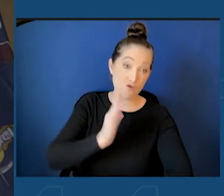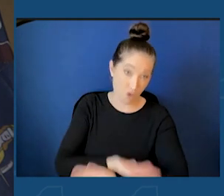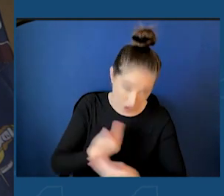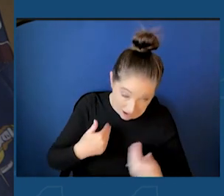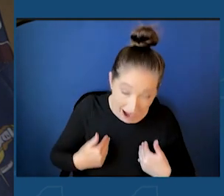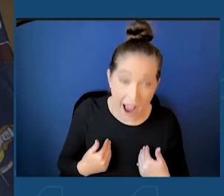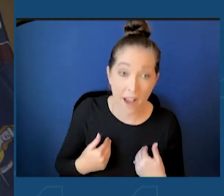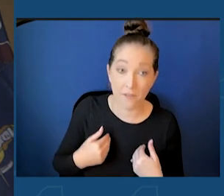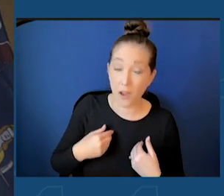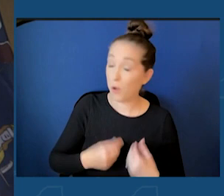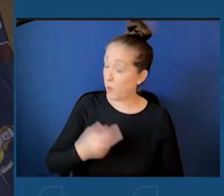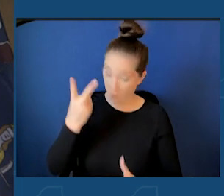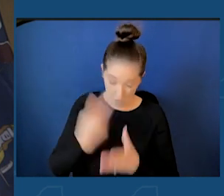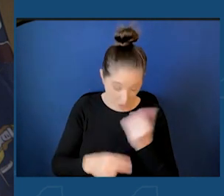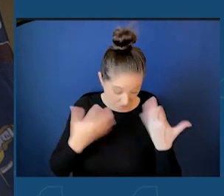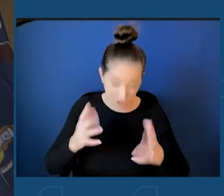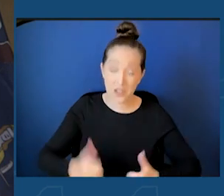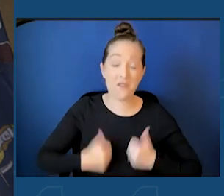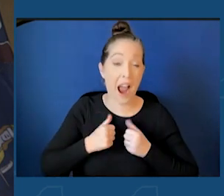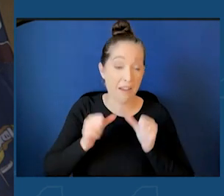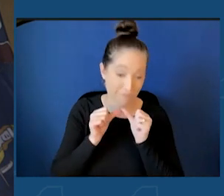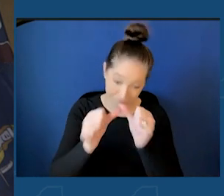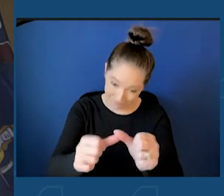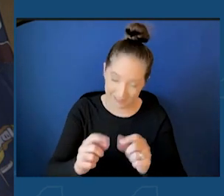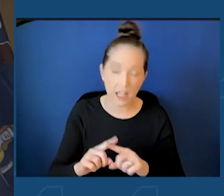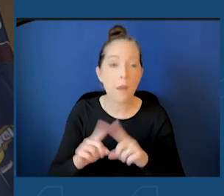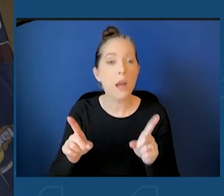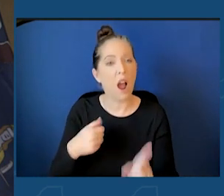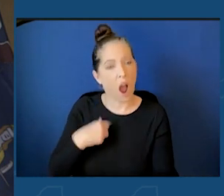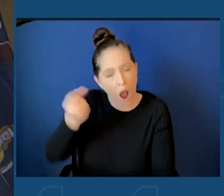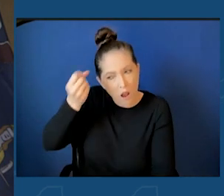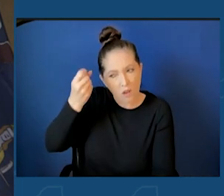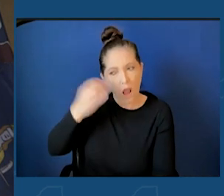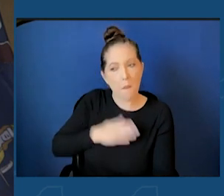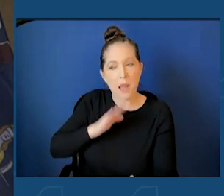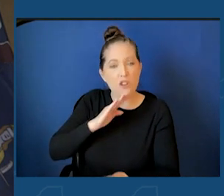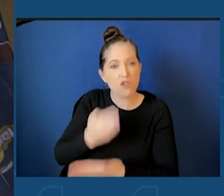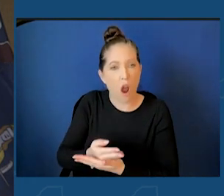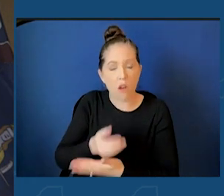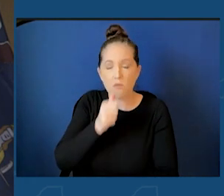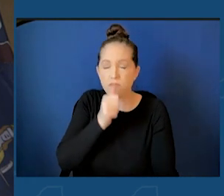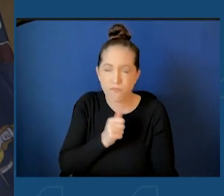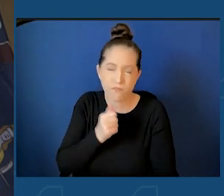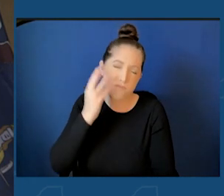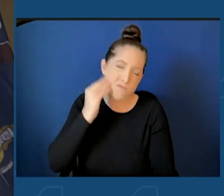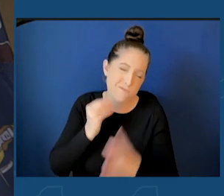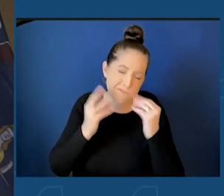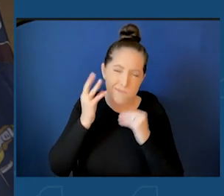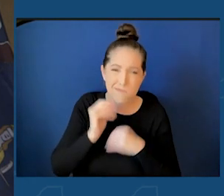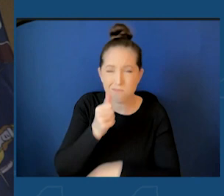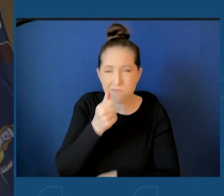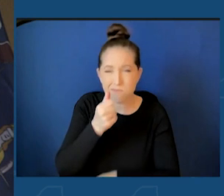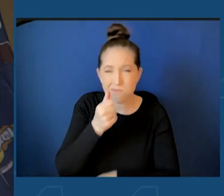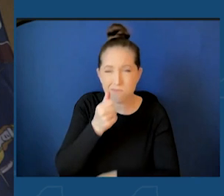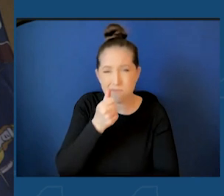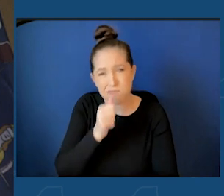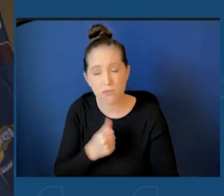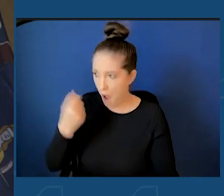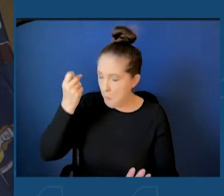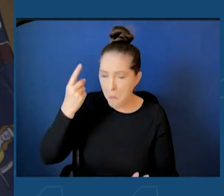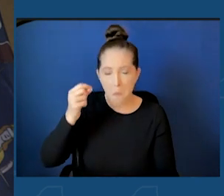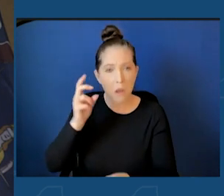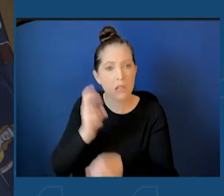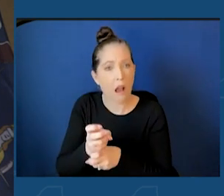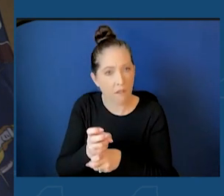experience. But I saw what she was going through, and it was hard. It was hard. And because I was in my career, I knew what to look